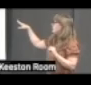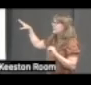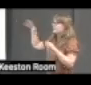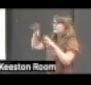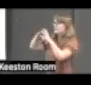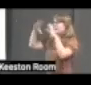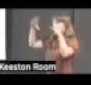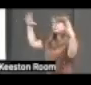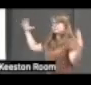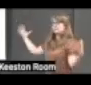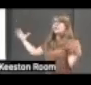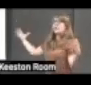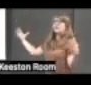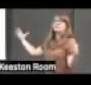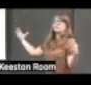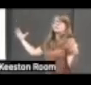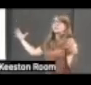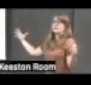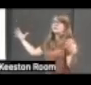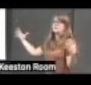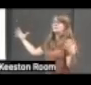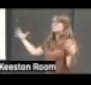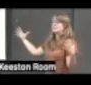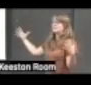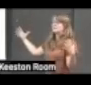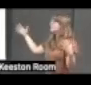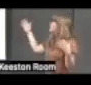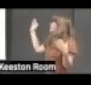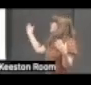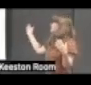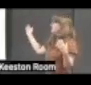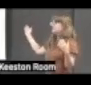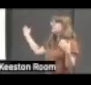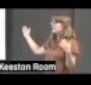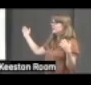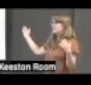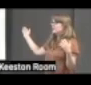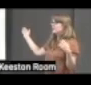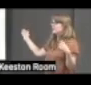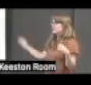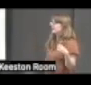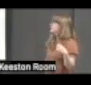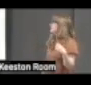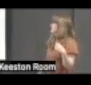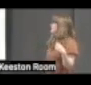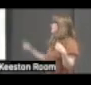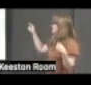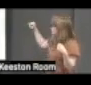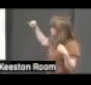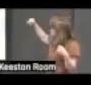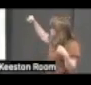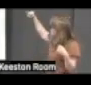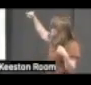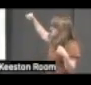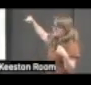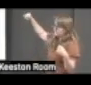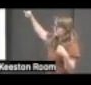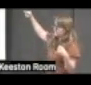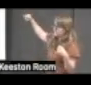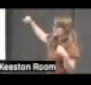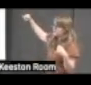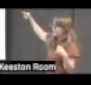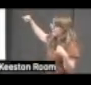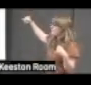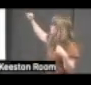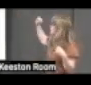giant pandas. They were actually all throughout China, all the way up to Beijing, all the way to the coast, and now they only exist in the